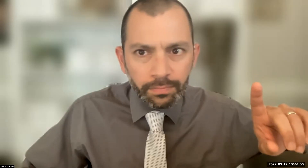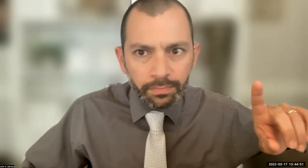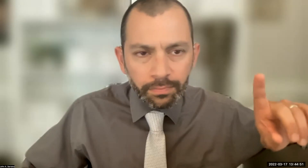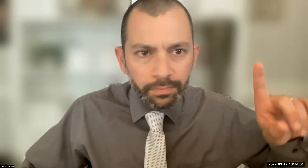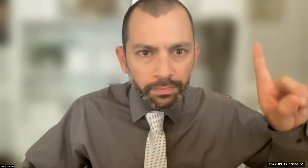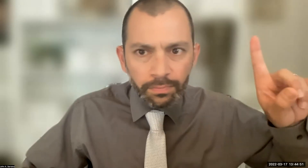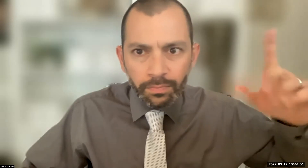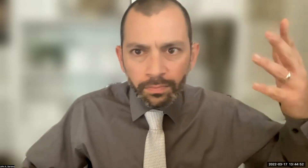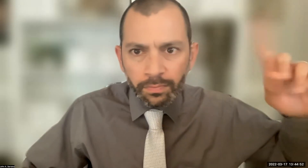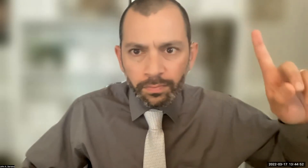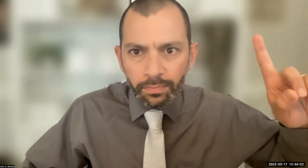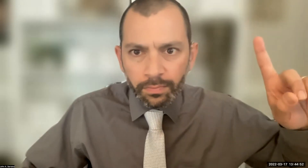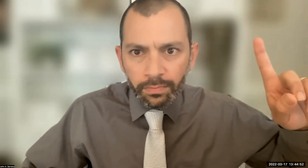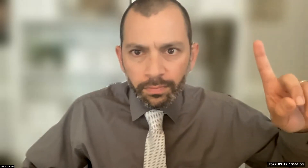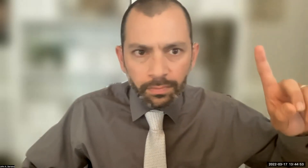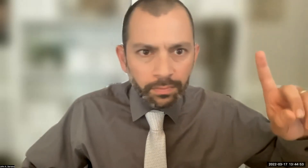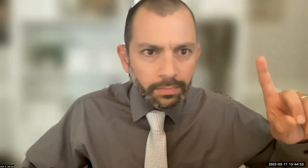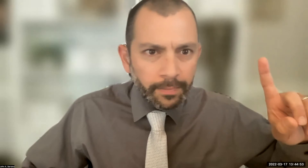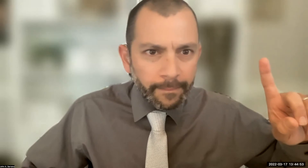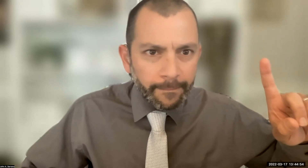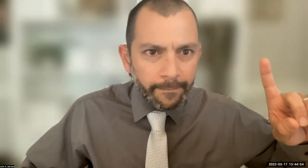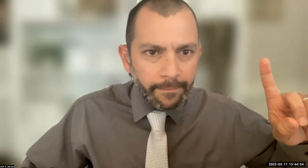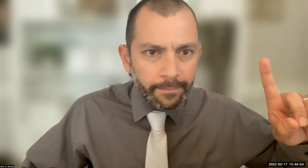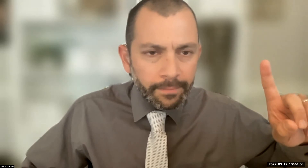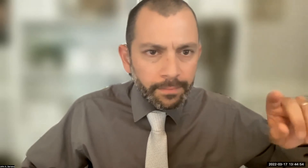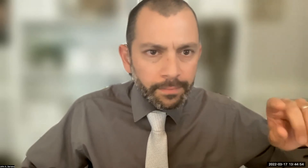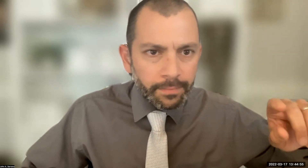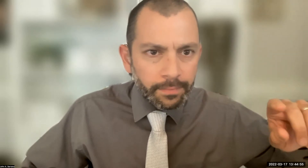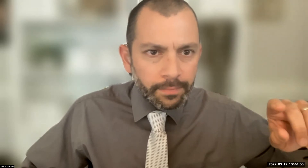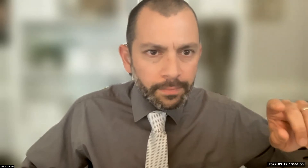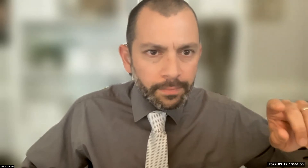Hi, good morning. Oh, hold on.